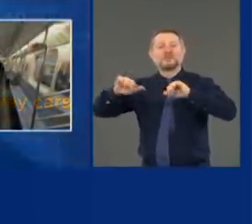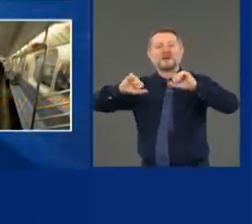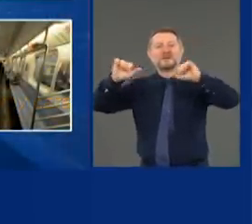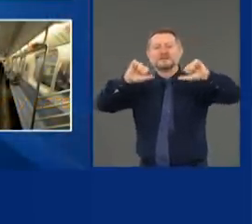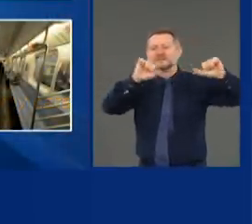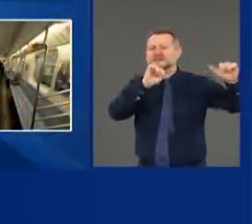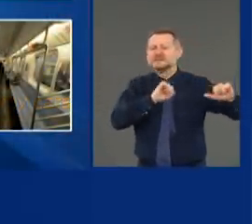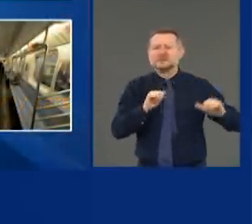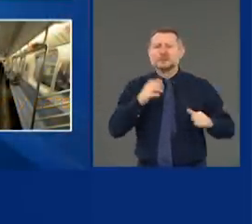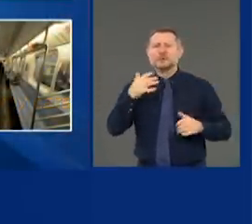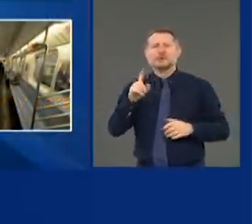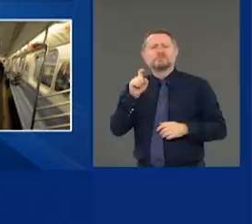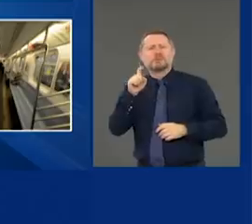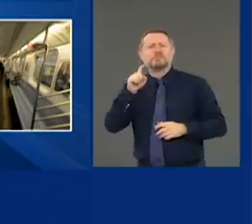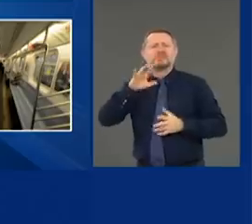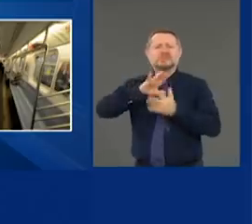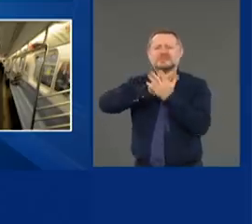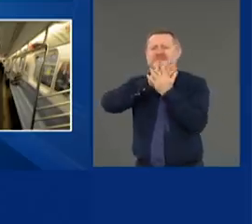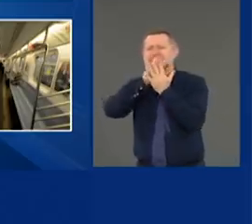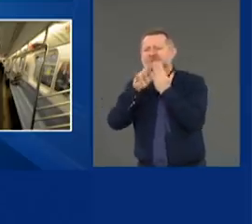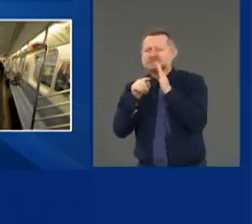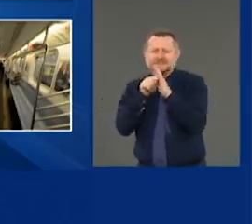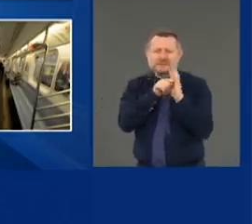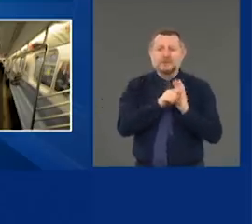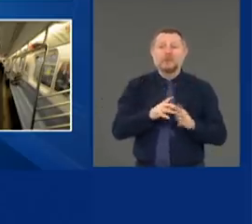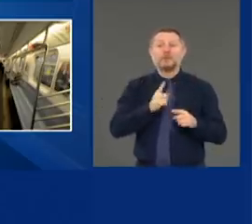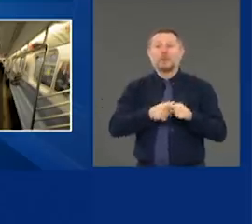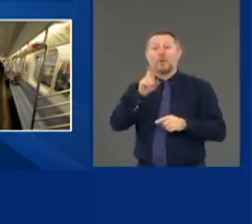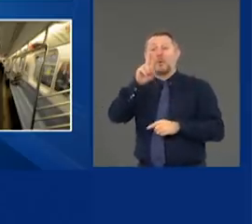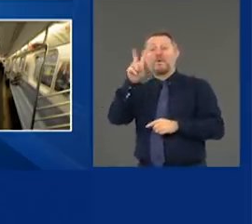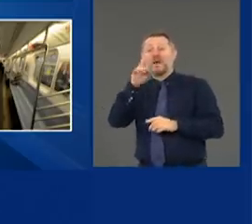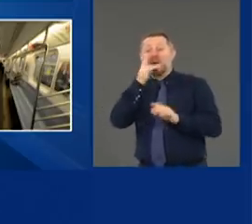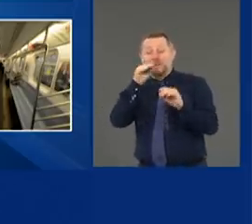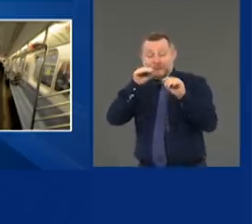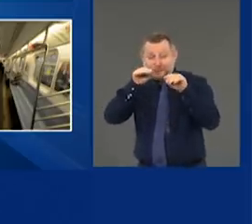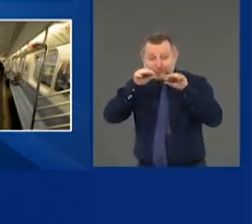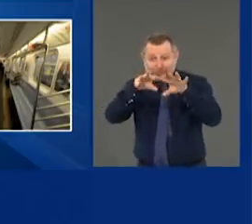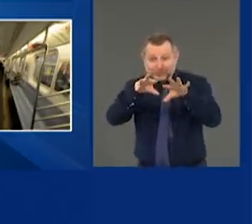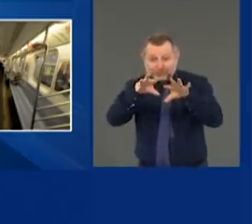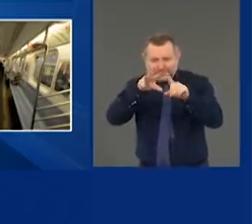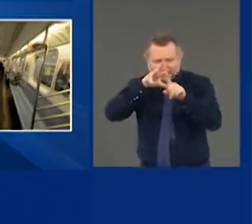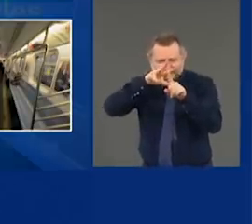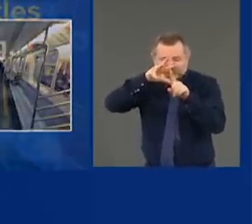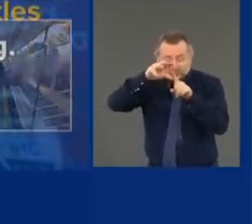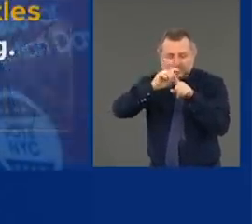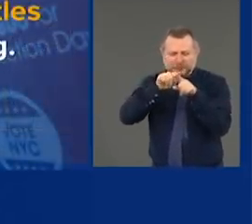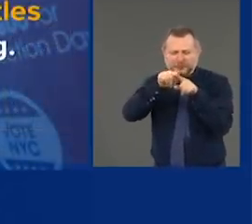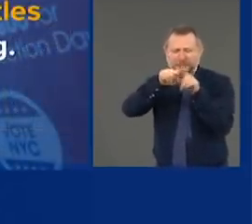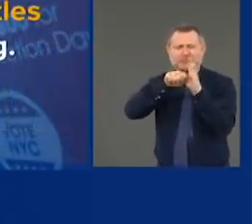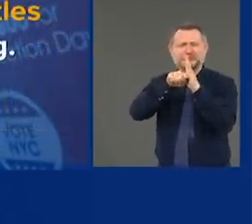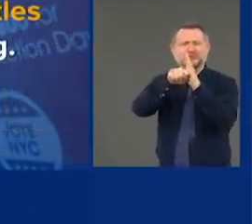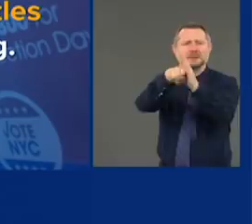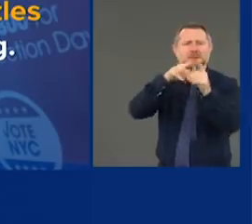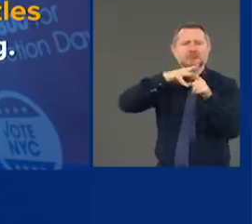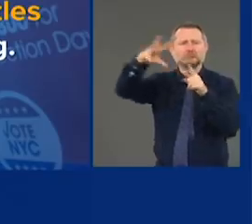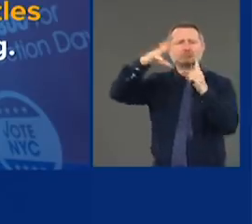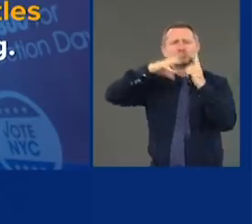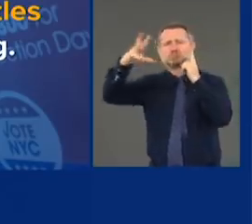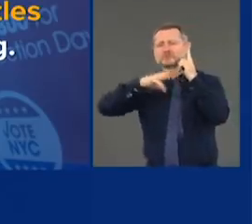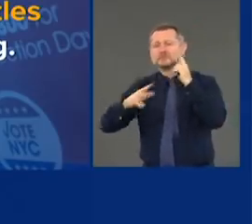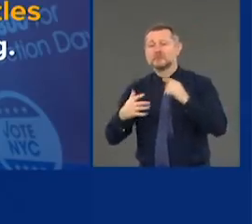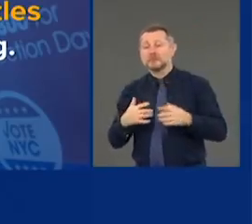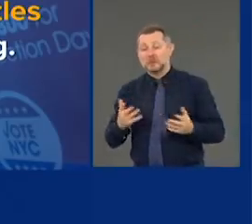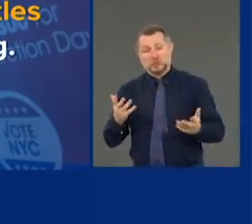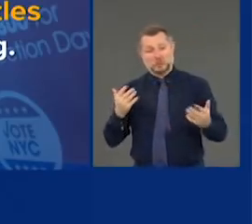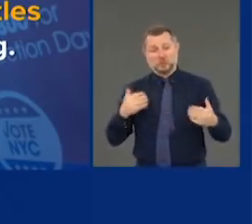and the stations. They're using UV light technology to clean facilities. So they are